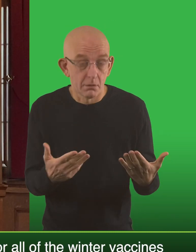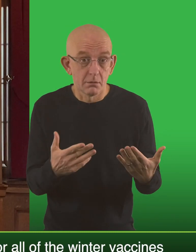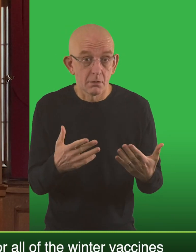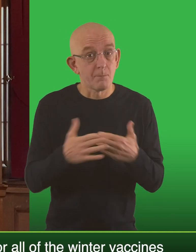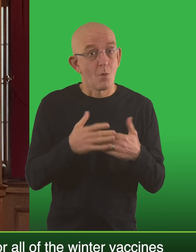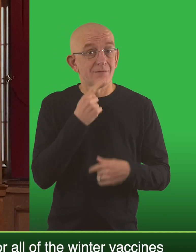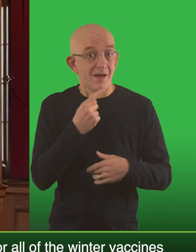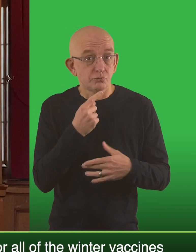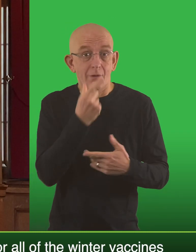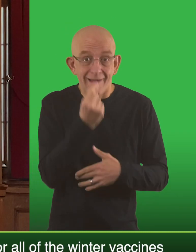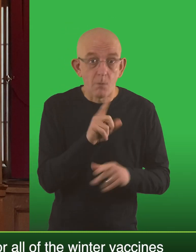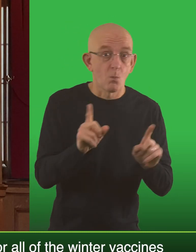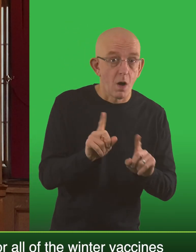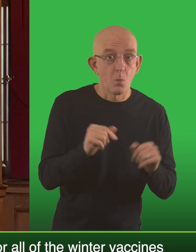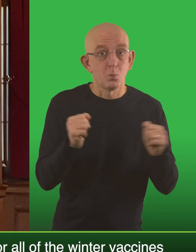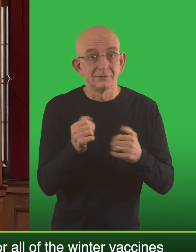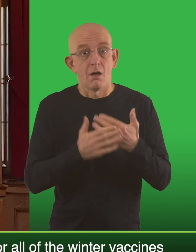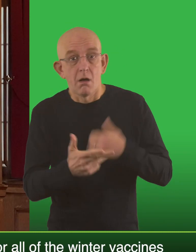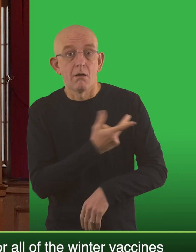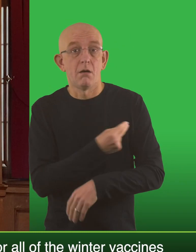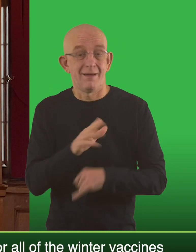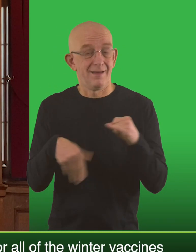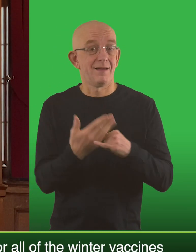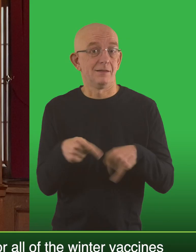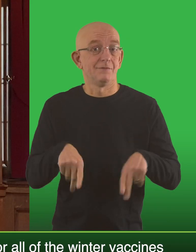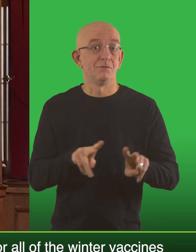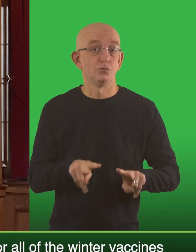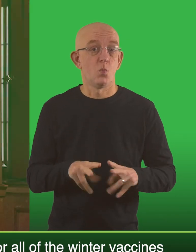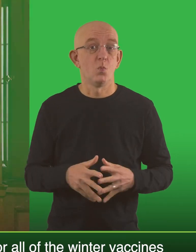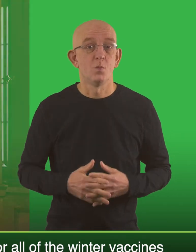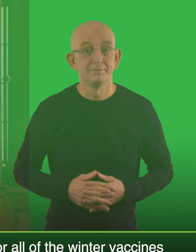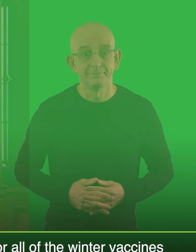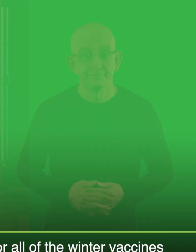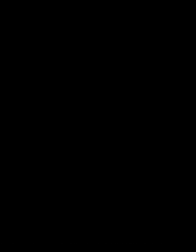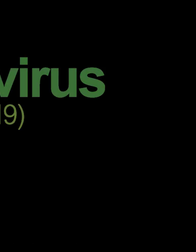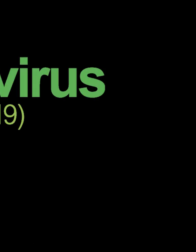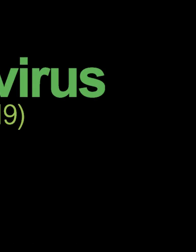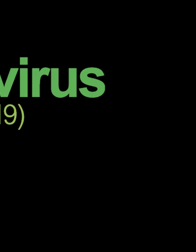and more information about the eligibility for all of the winter vaccines is available at the end of the video.